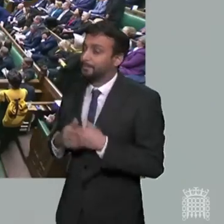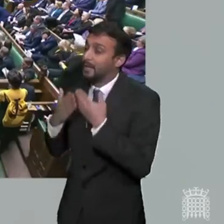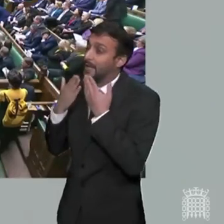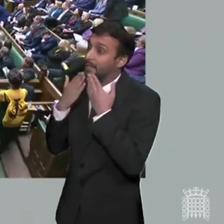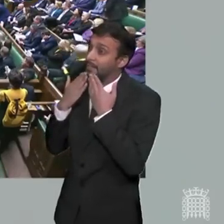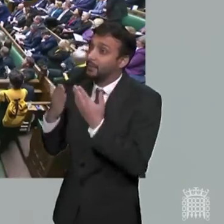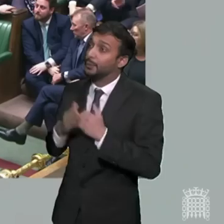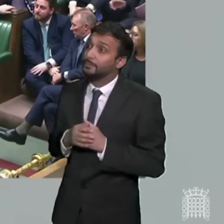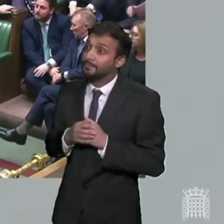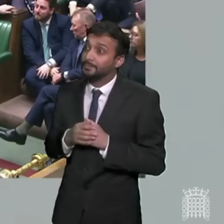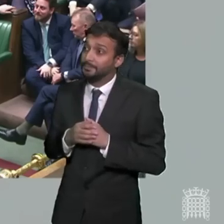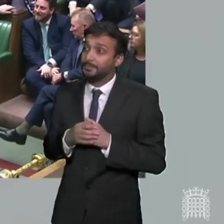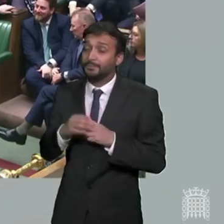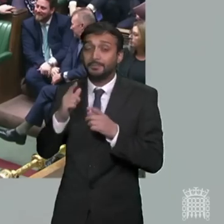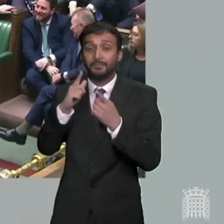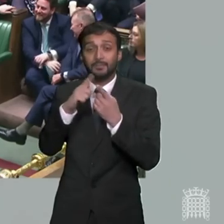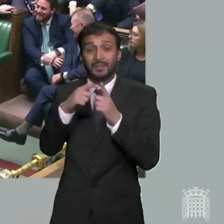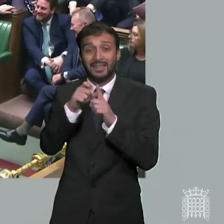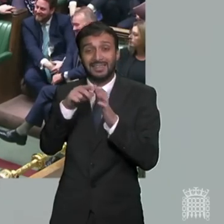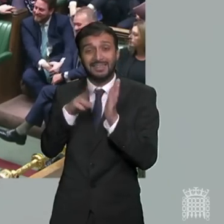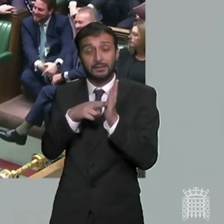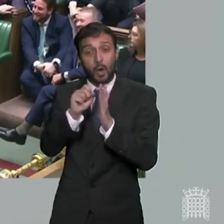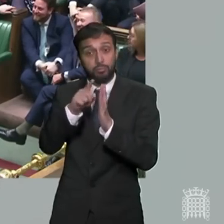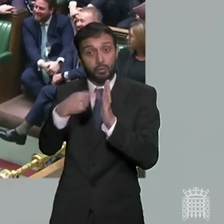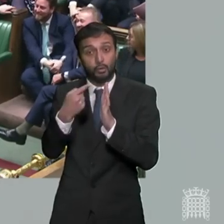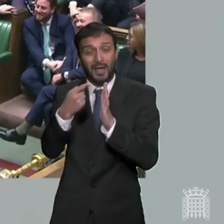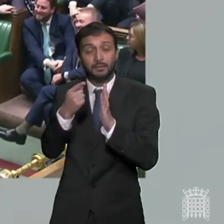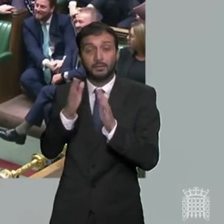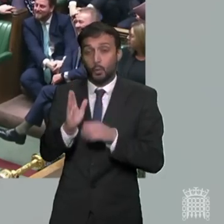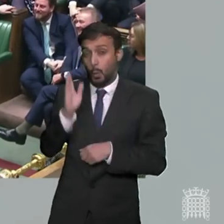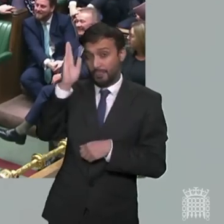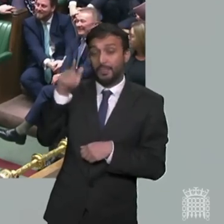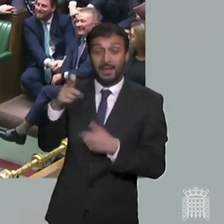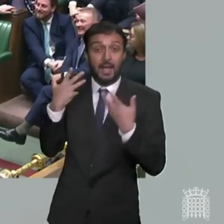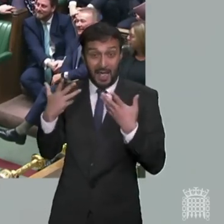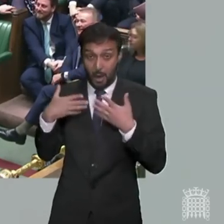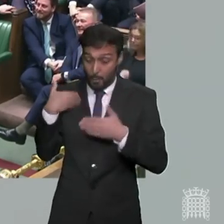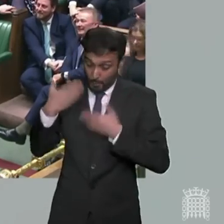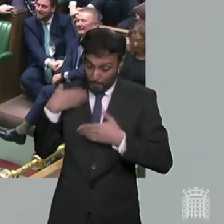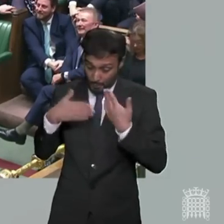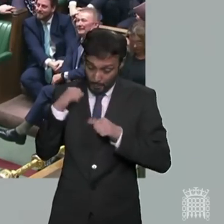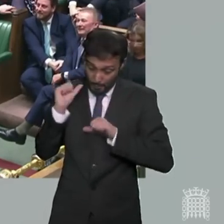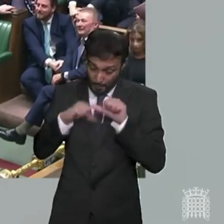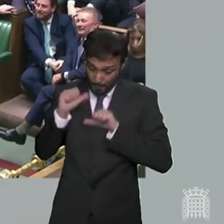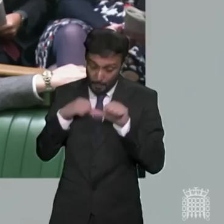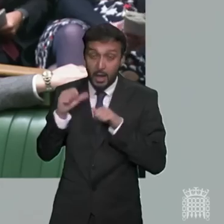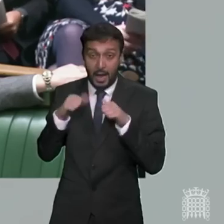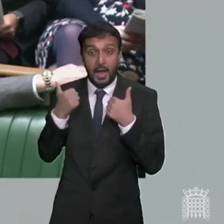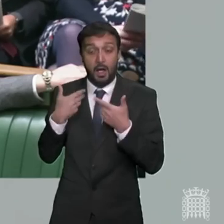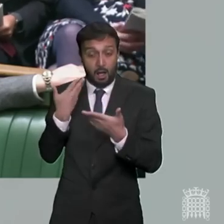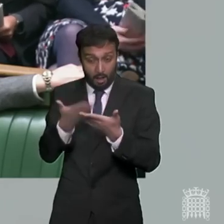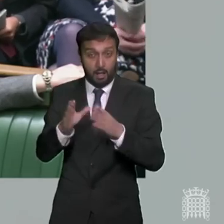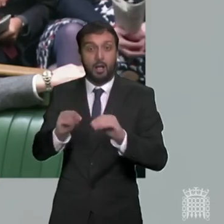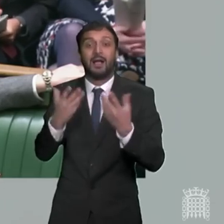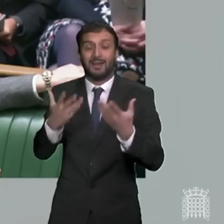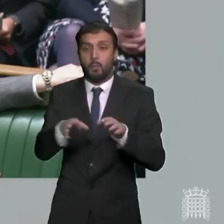Project North is now getting right to the end of the process. It's gone through right to the levelling up stage